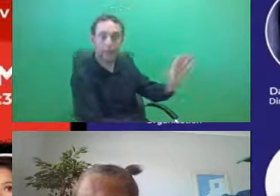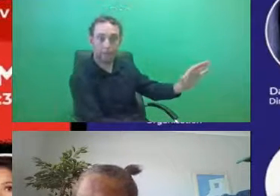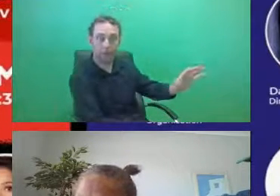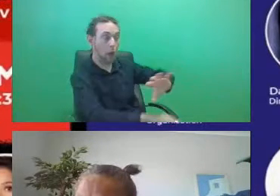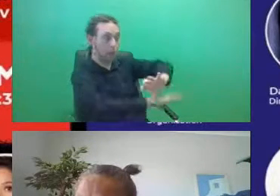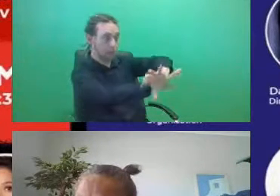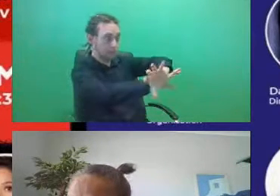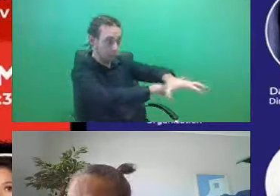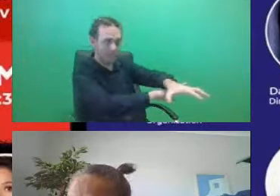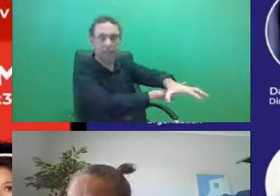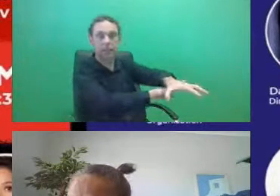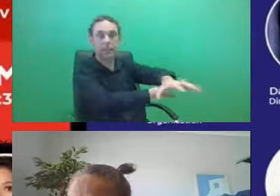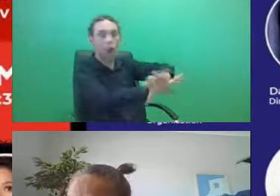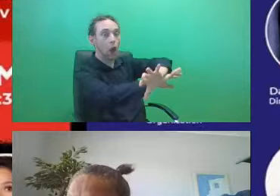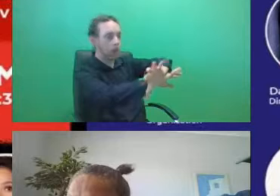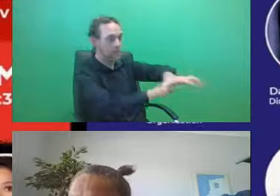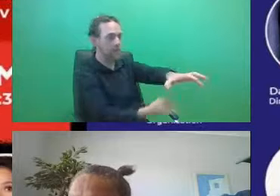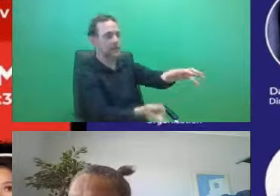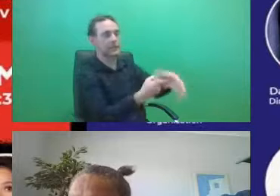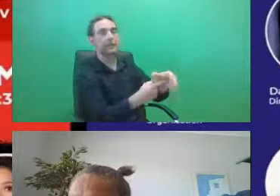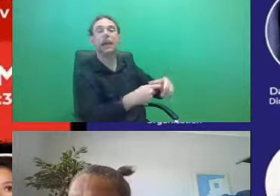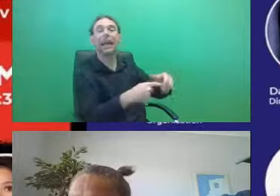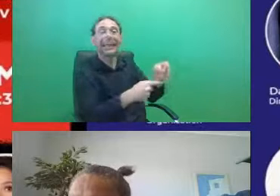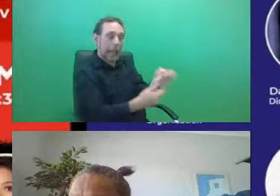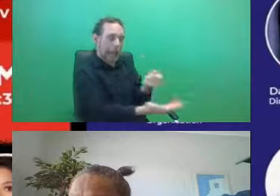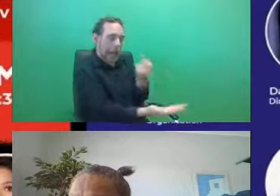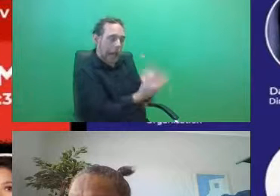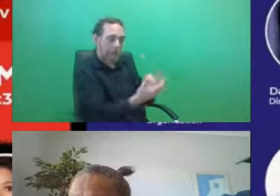this takes place at all district level.